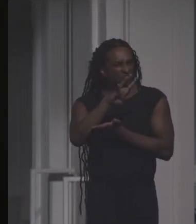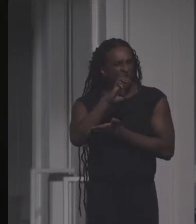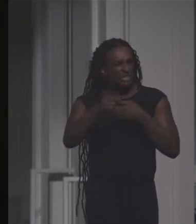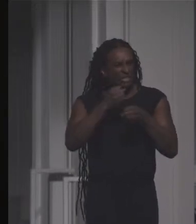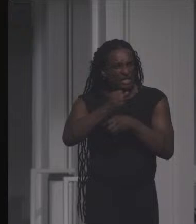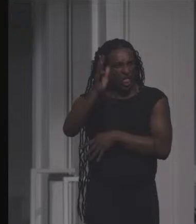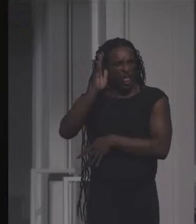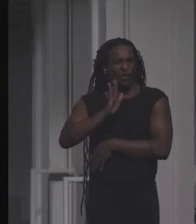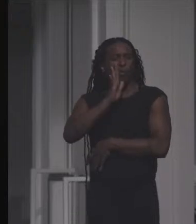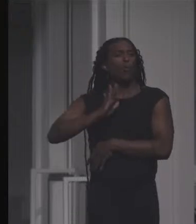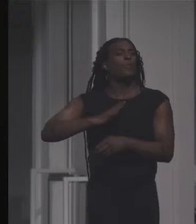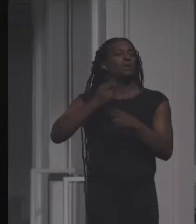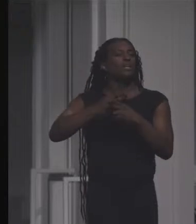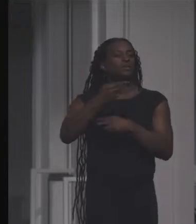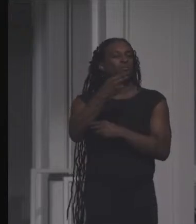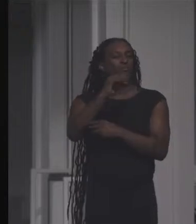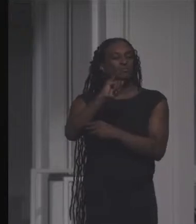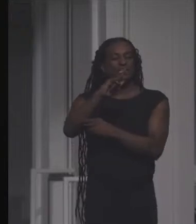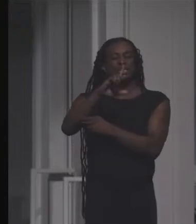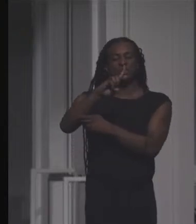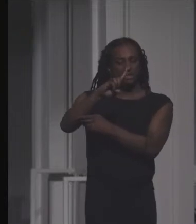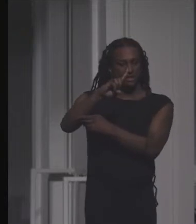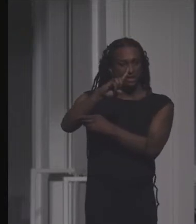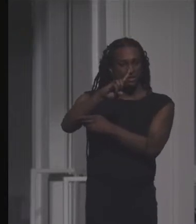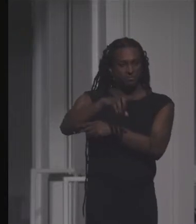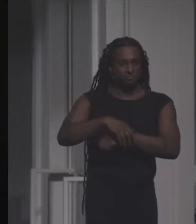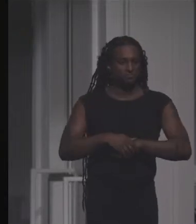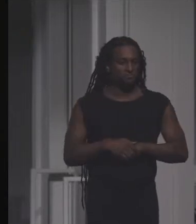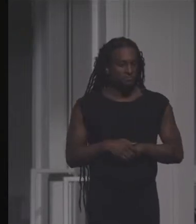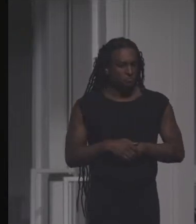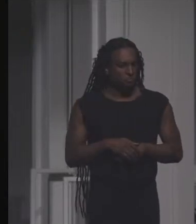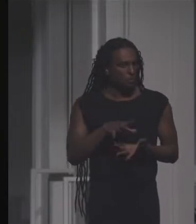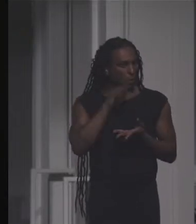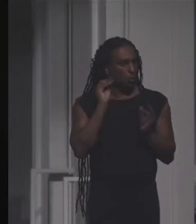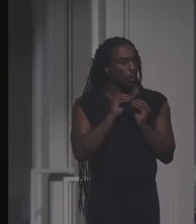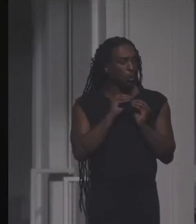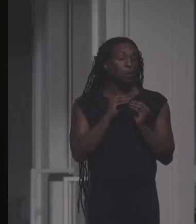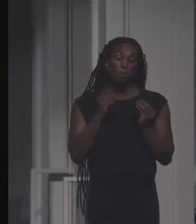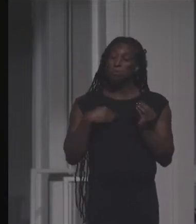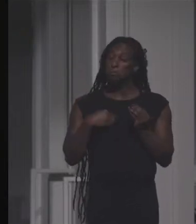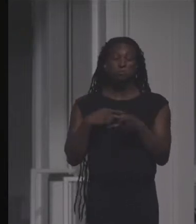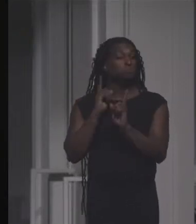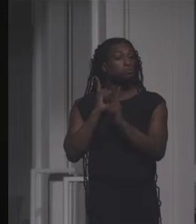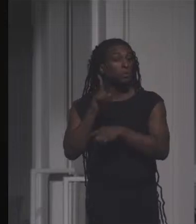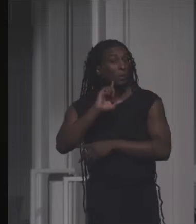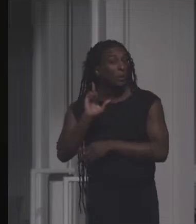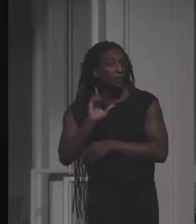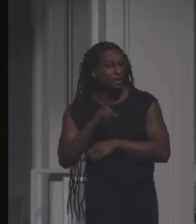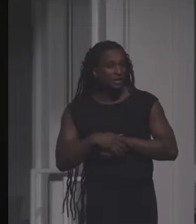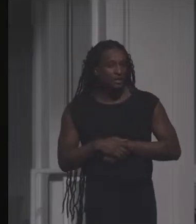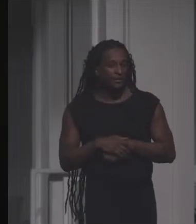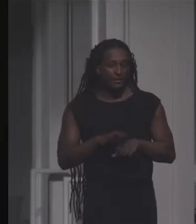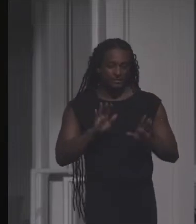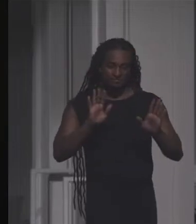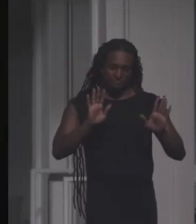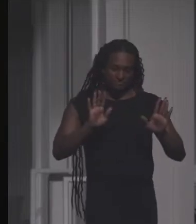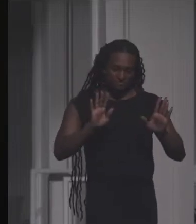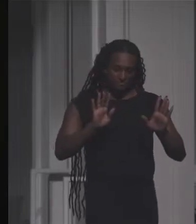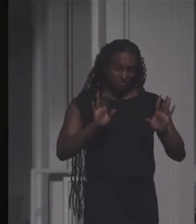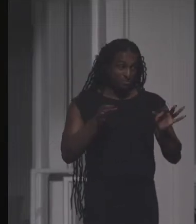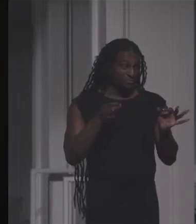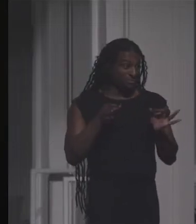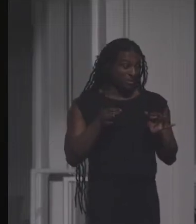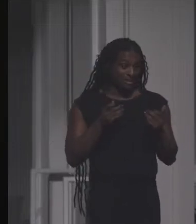called Hild. To find out more, I went to the library. And let me explain at this point